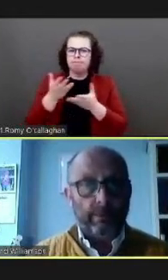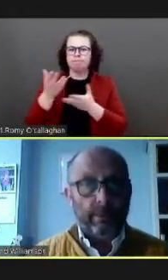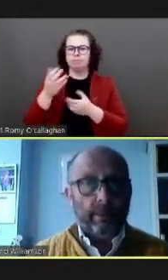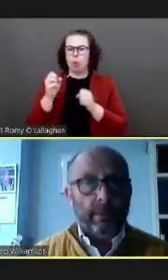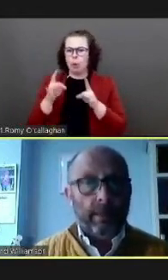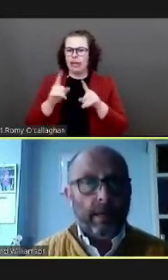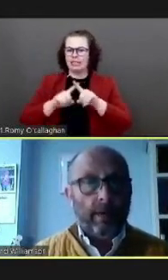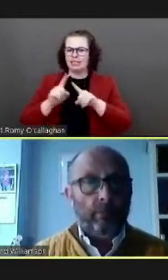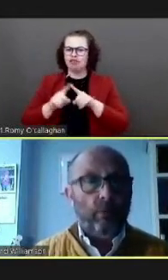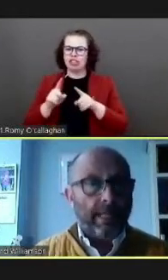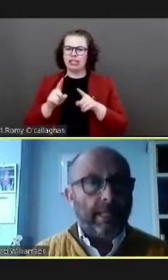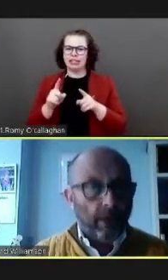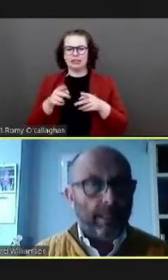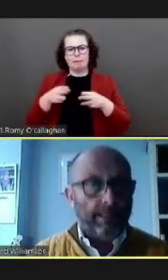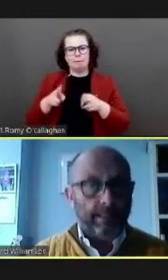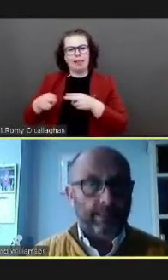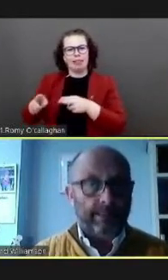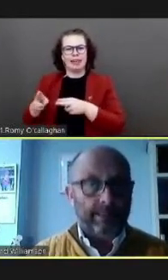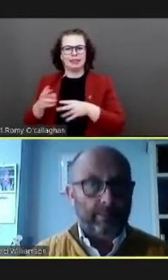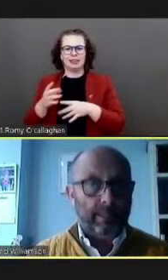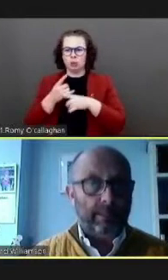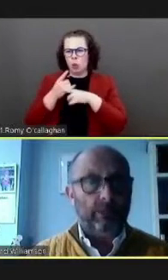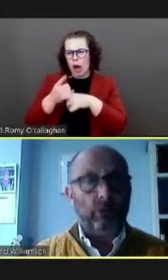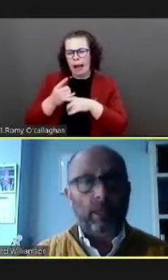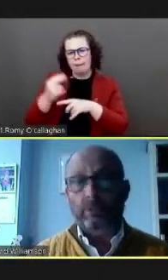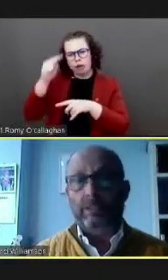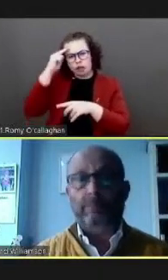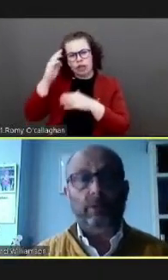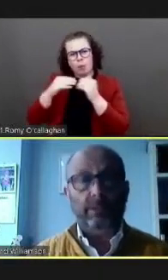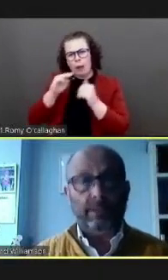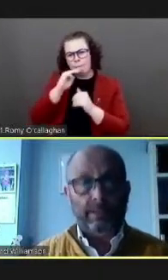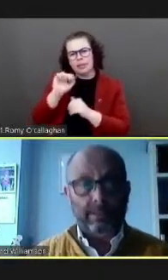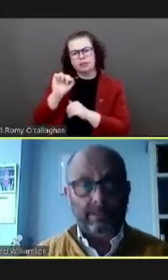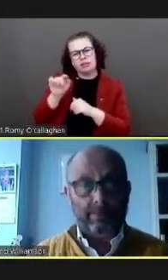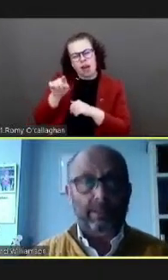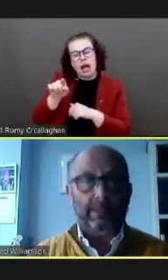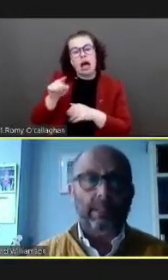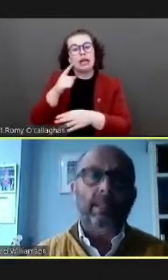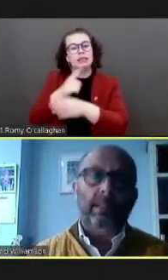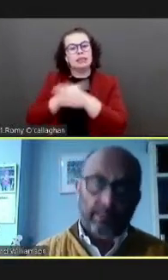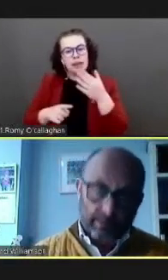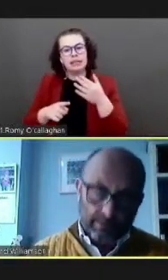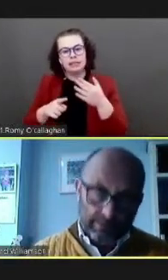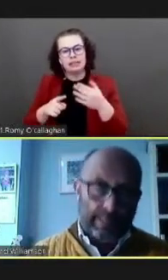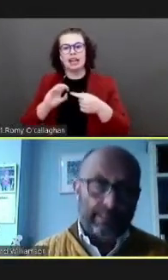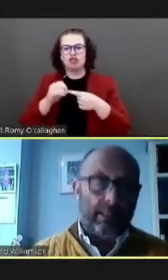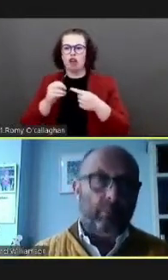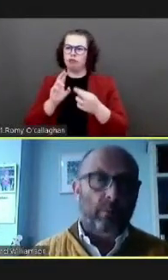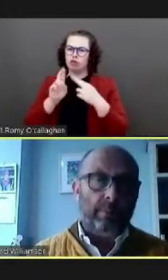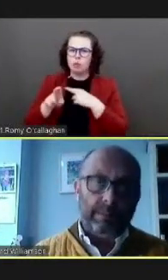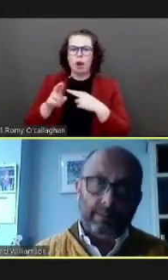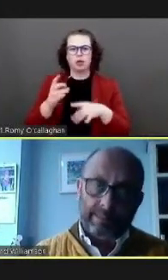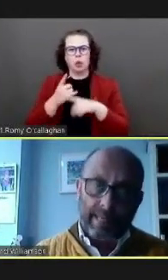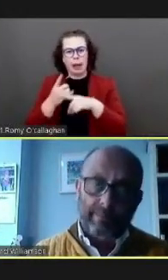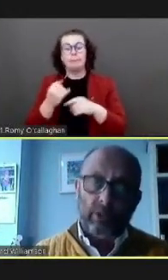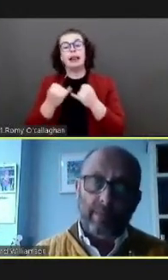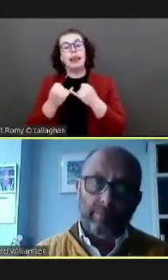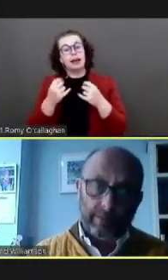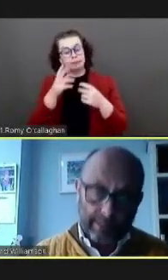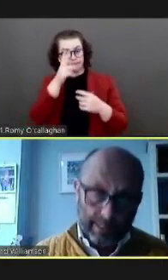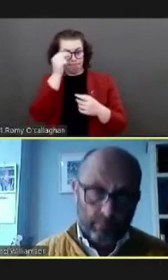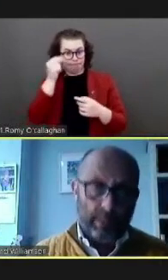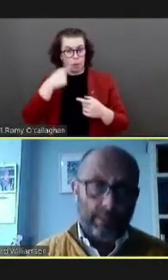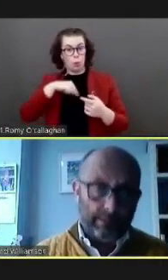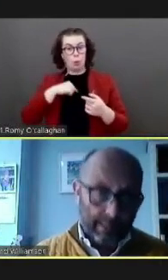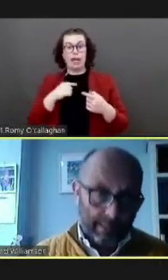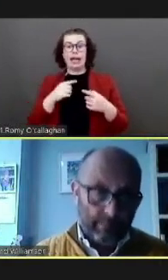associated with recognizing the disability and trying to respond to the disability, setting an appointment at the same time,